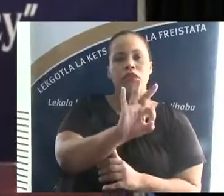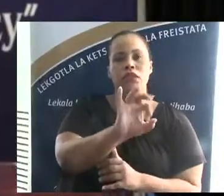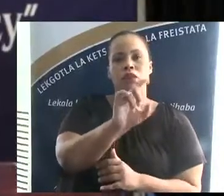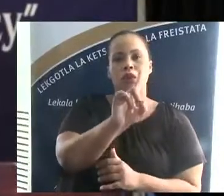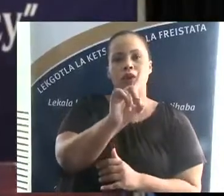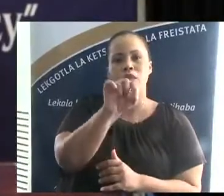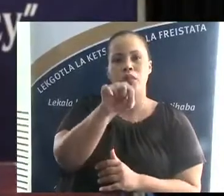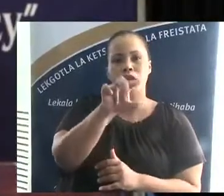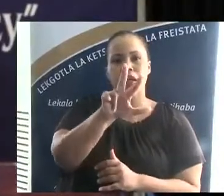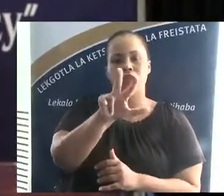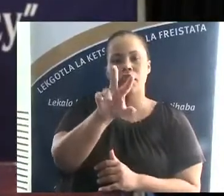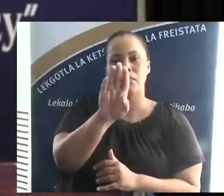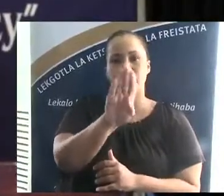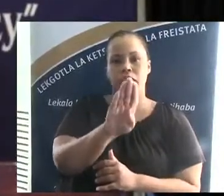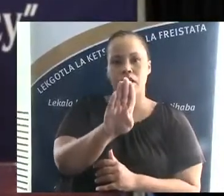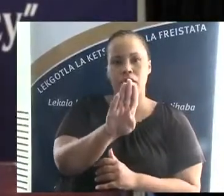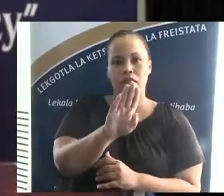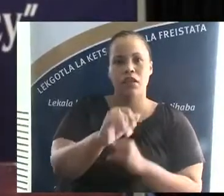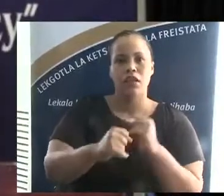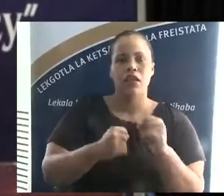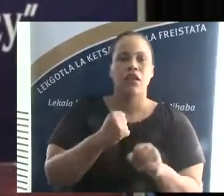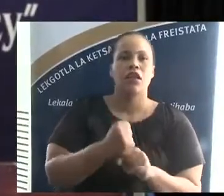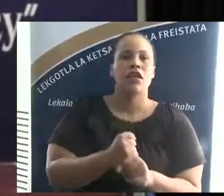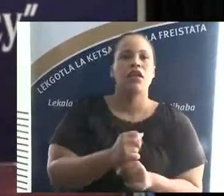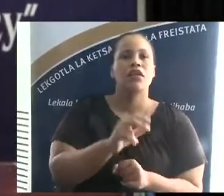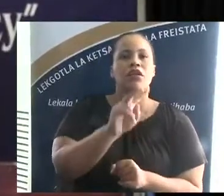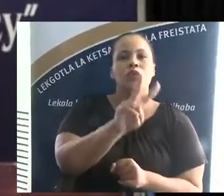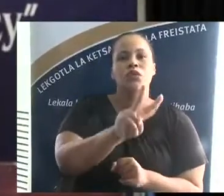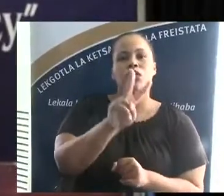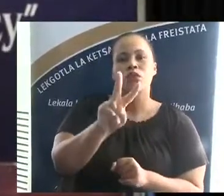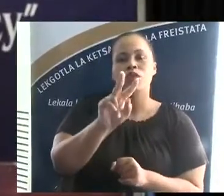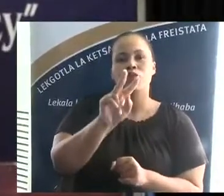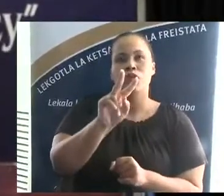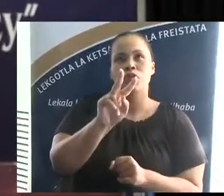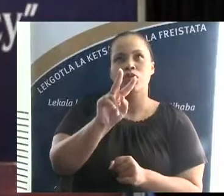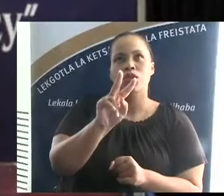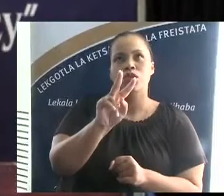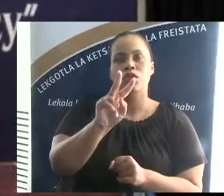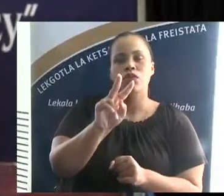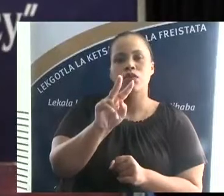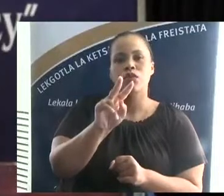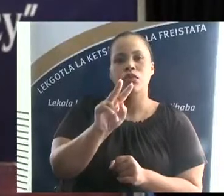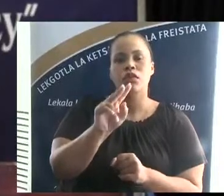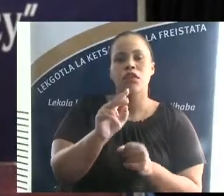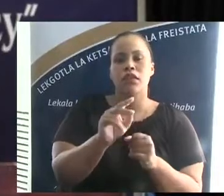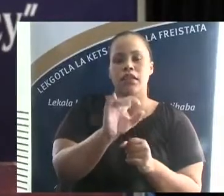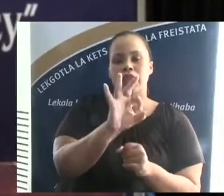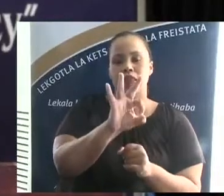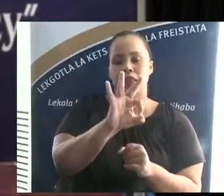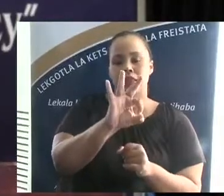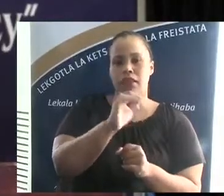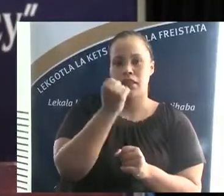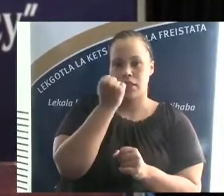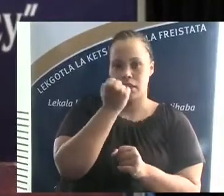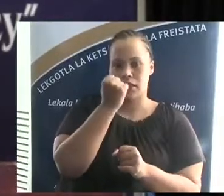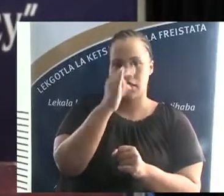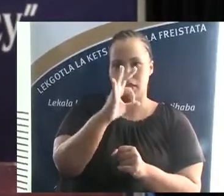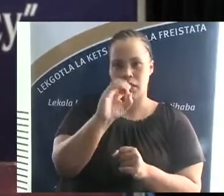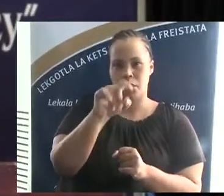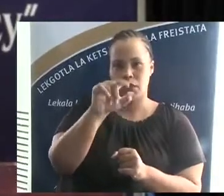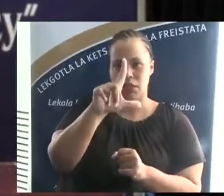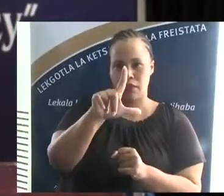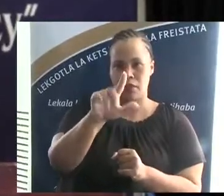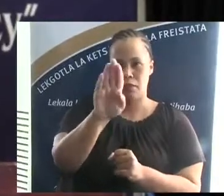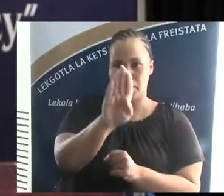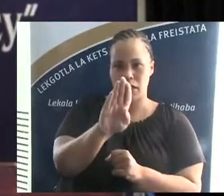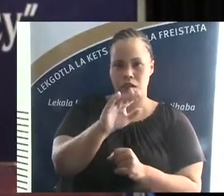31.8 billion in the 22-23 financial year, 30.7 billion and 31.1 billion